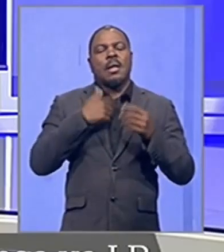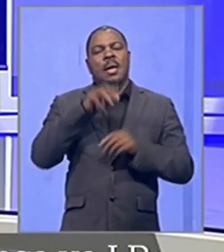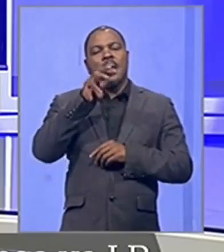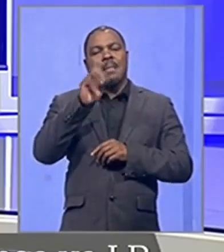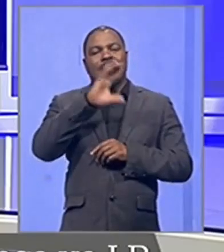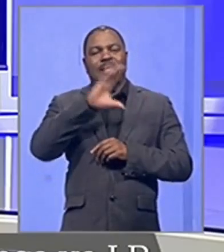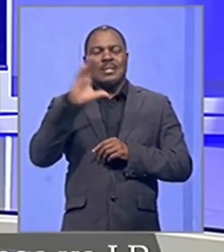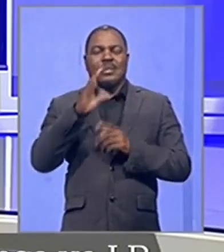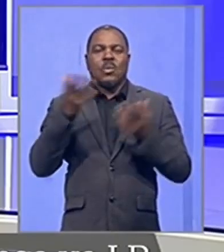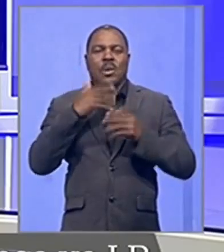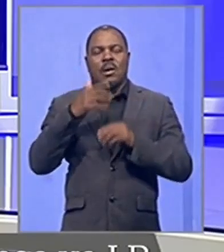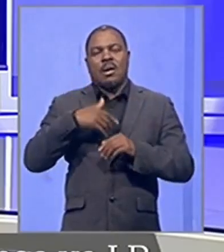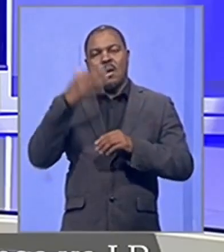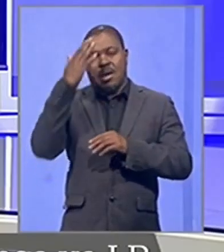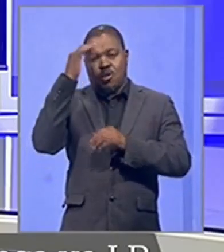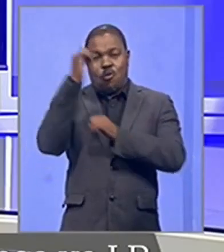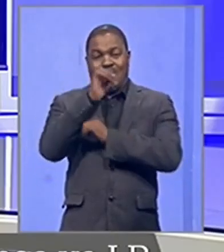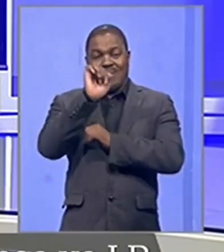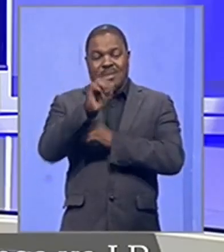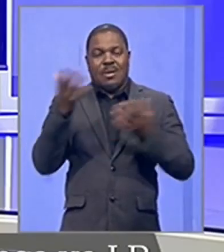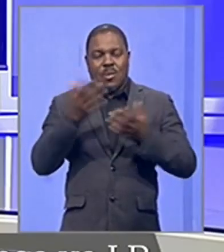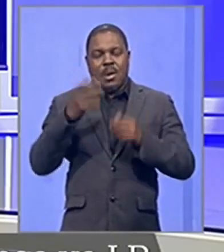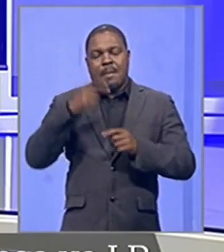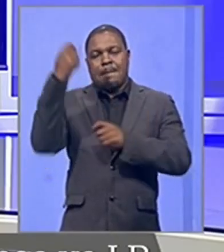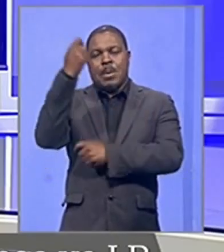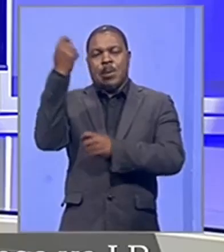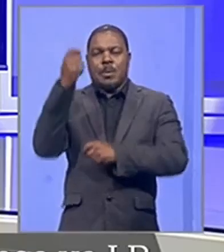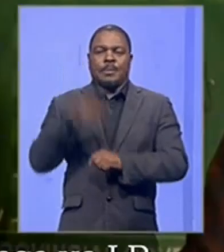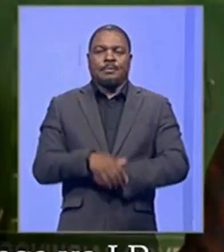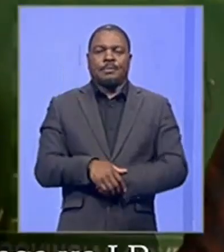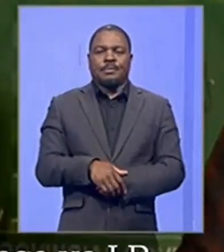dikantorong kgolo tša profense ka Polokwane.